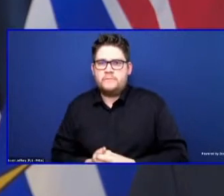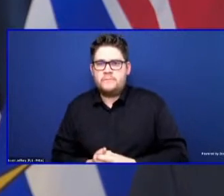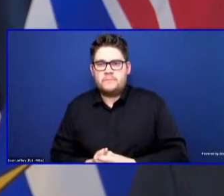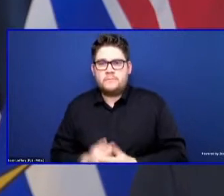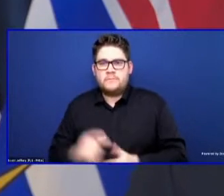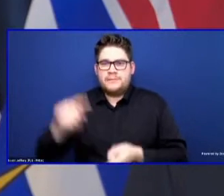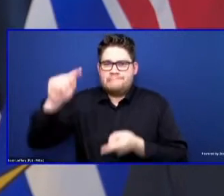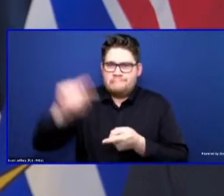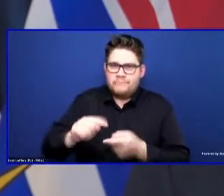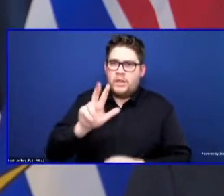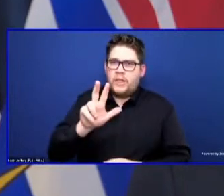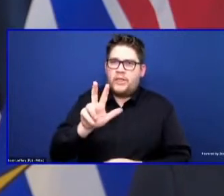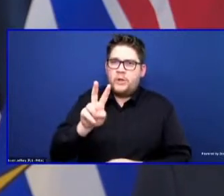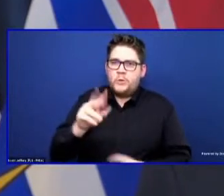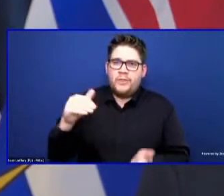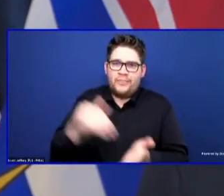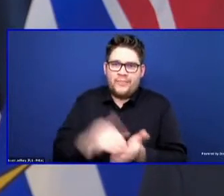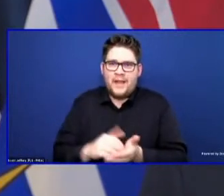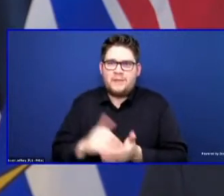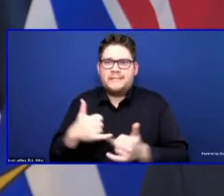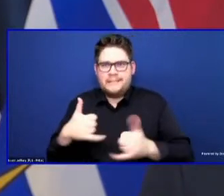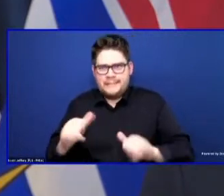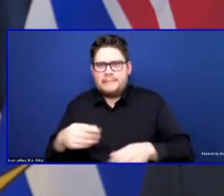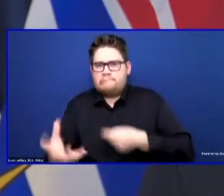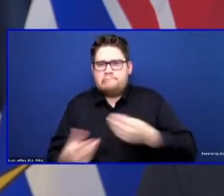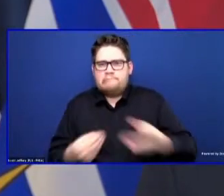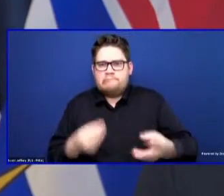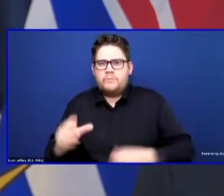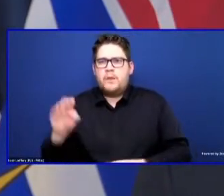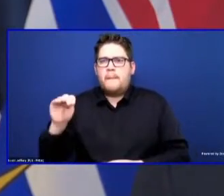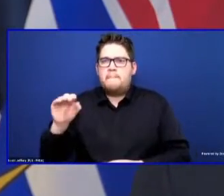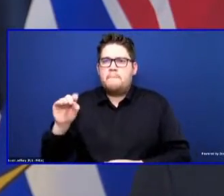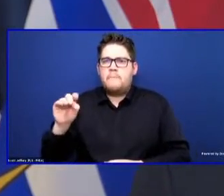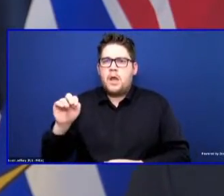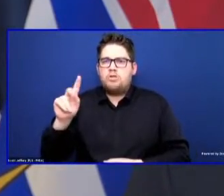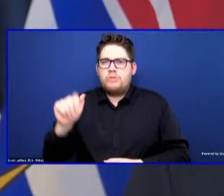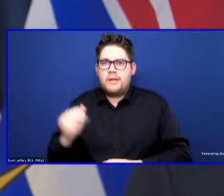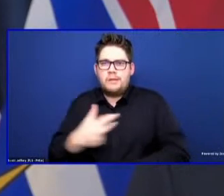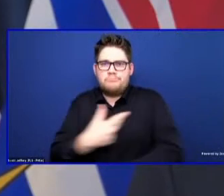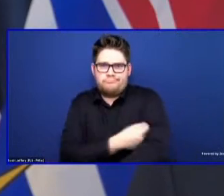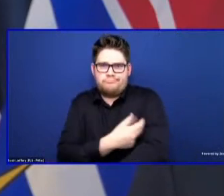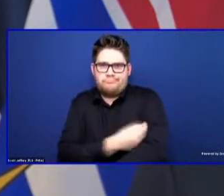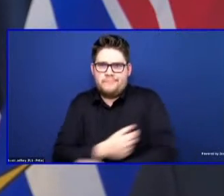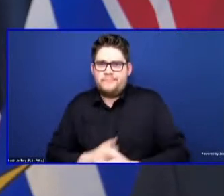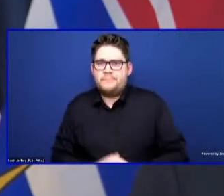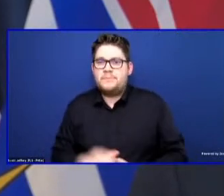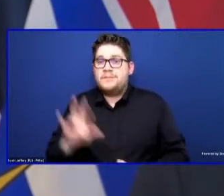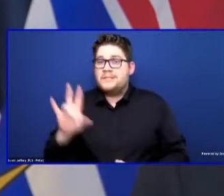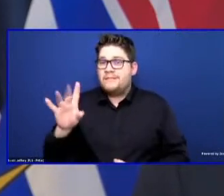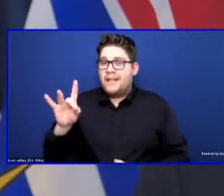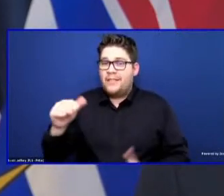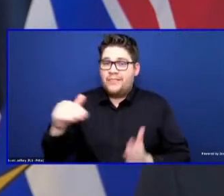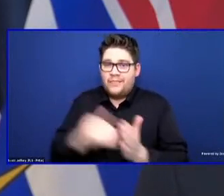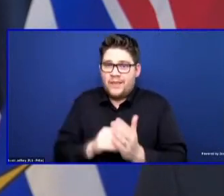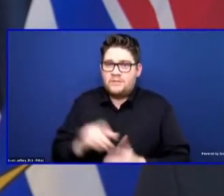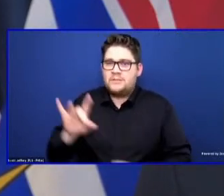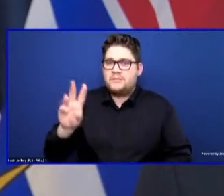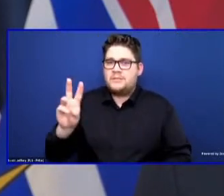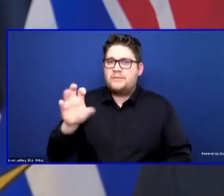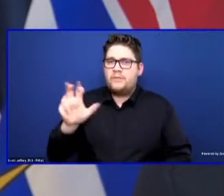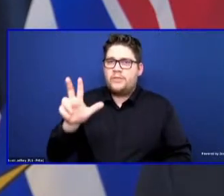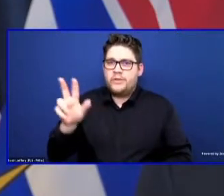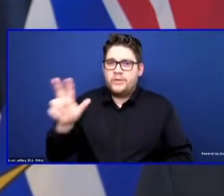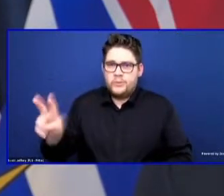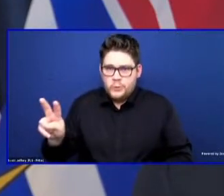note that 78,632 doses of AstraZeneca have now been delivered through our pharmacy network. Yesterday was a record